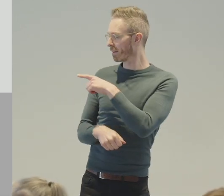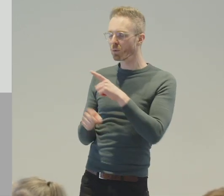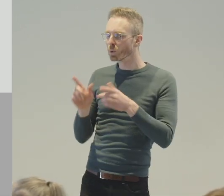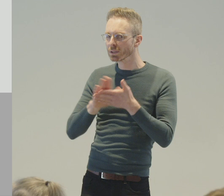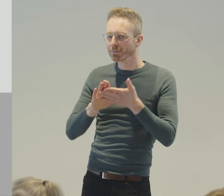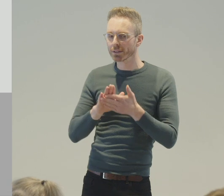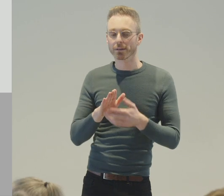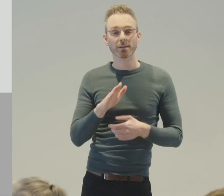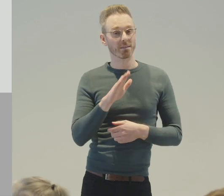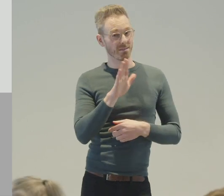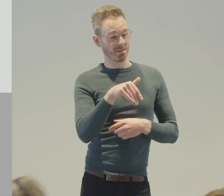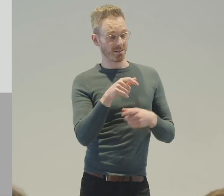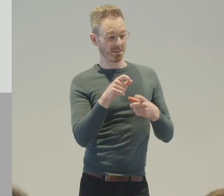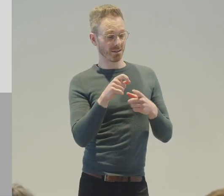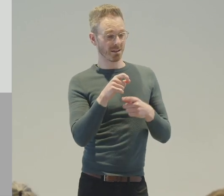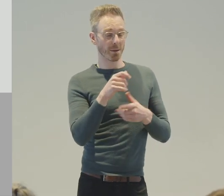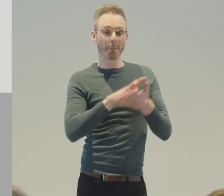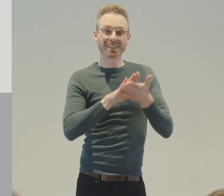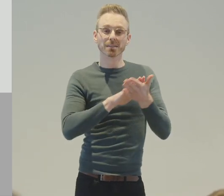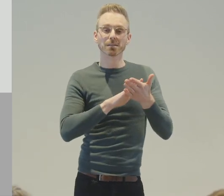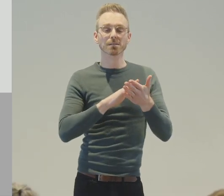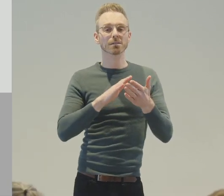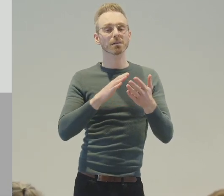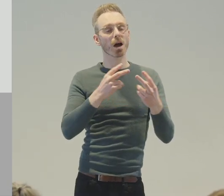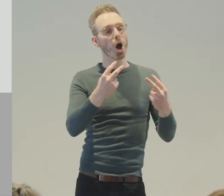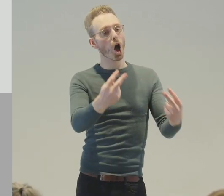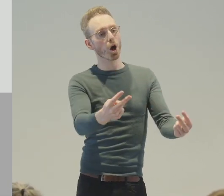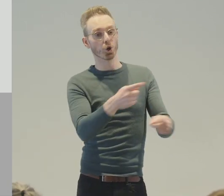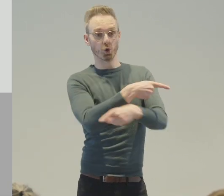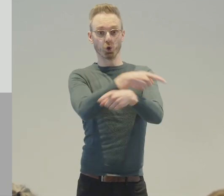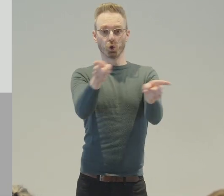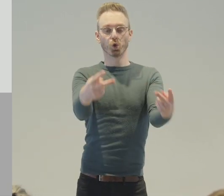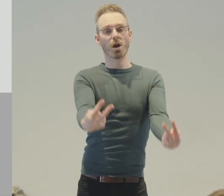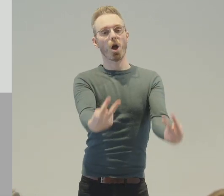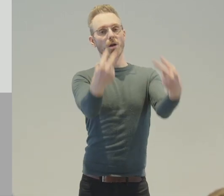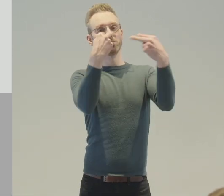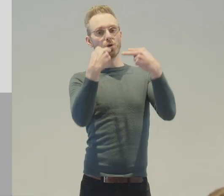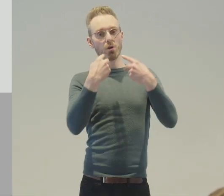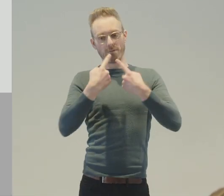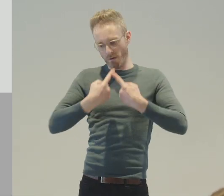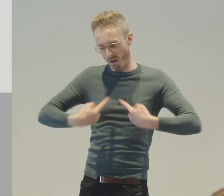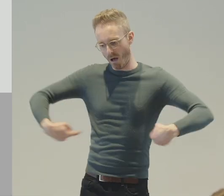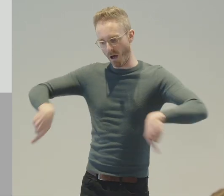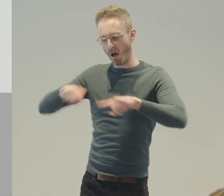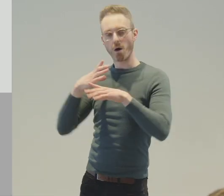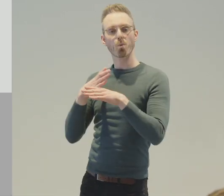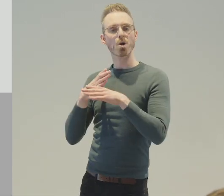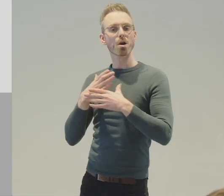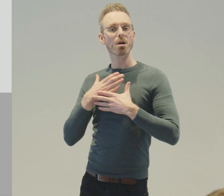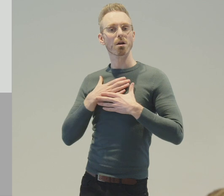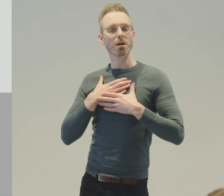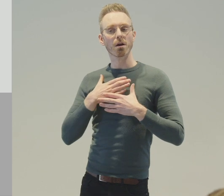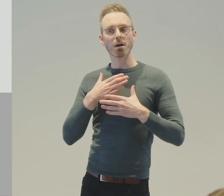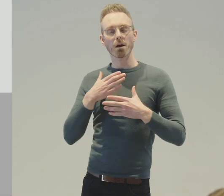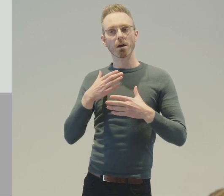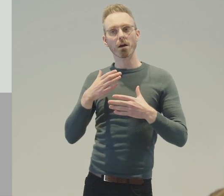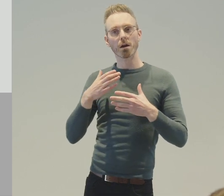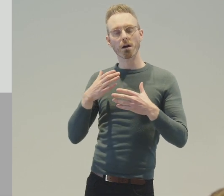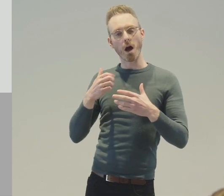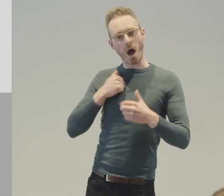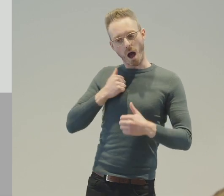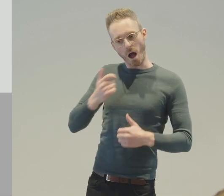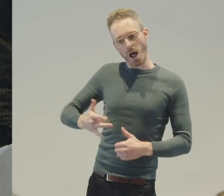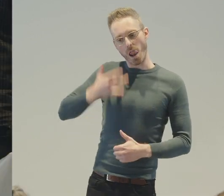in progress in life and living colour. We let them be